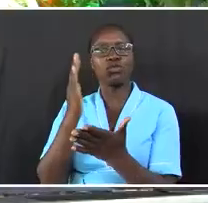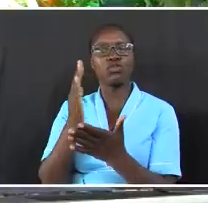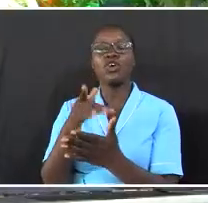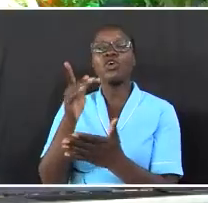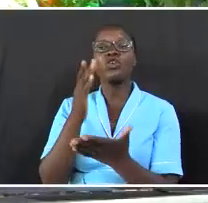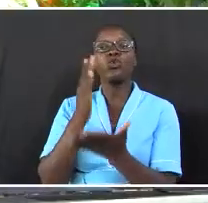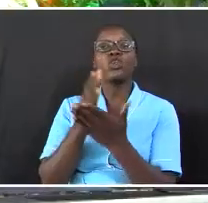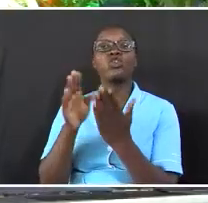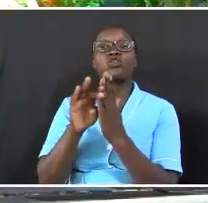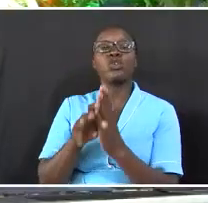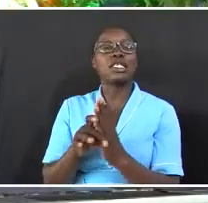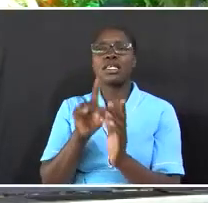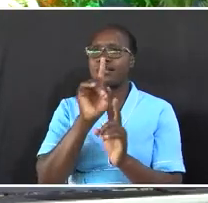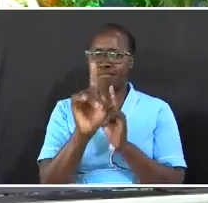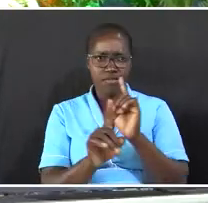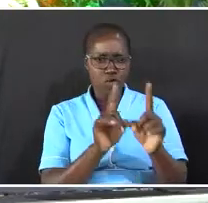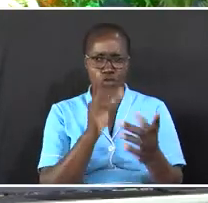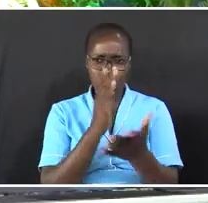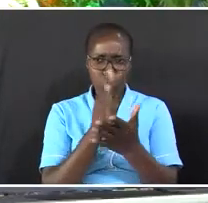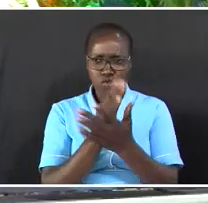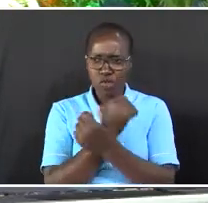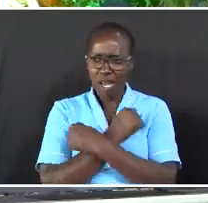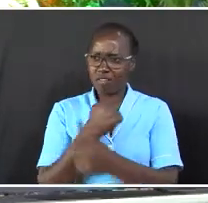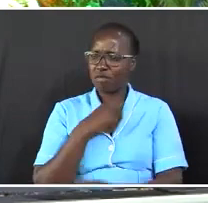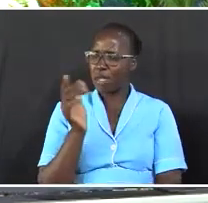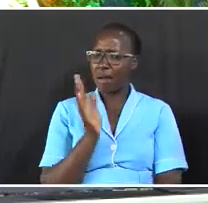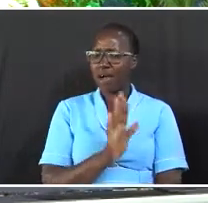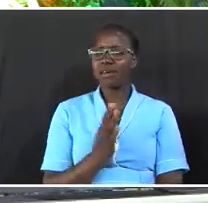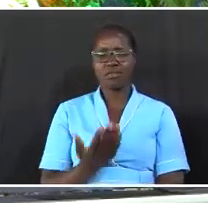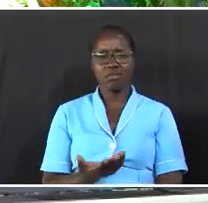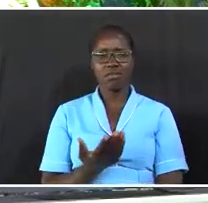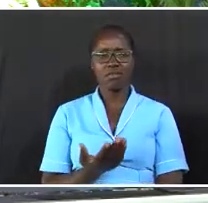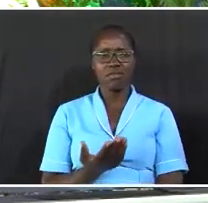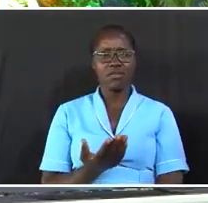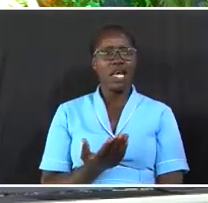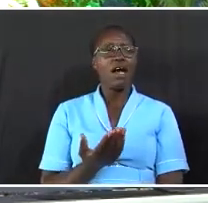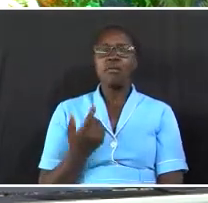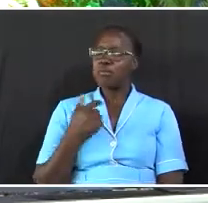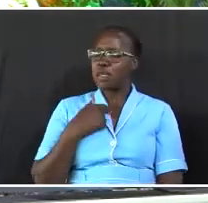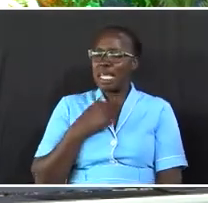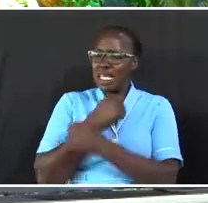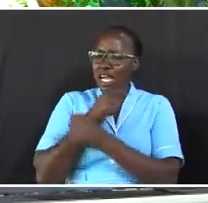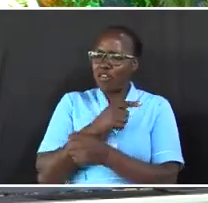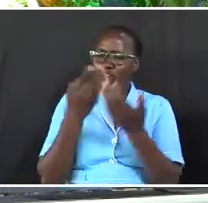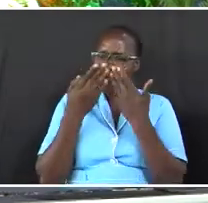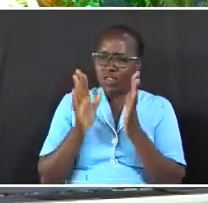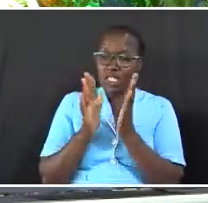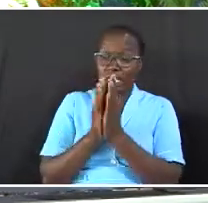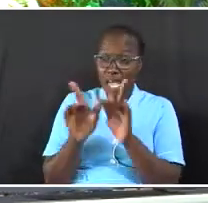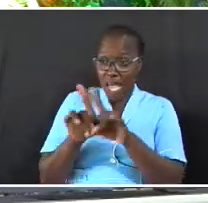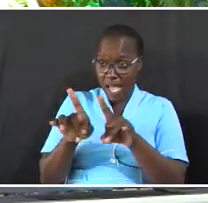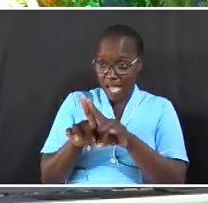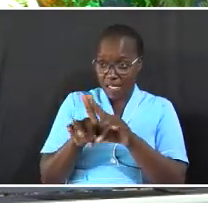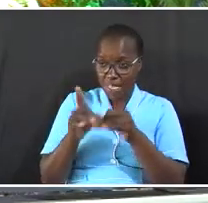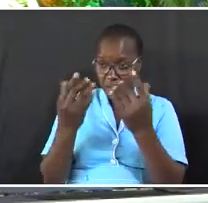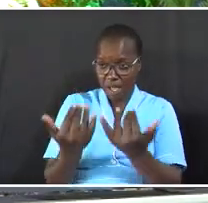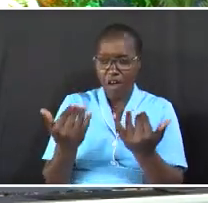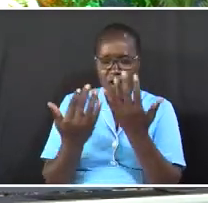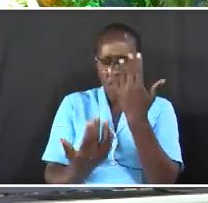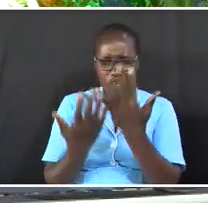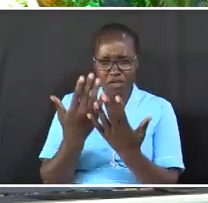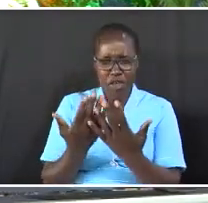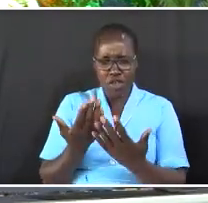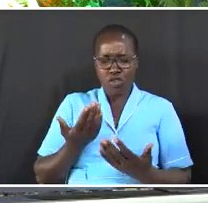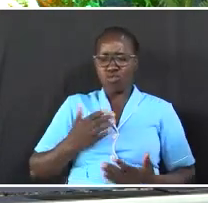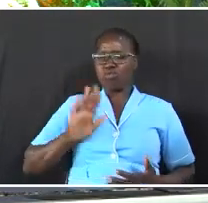He will ask you questions. Do you really love me back? Since I have loved you and now you are in the fire, do you disown me